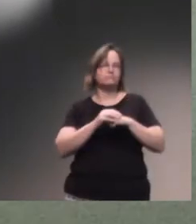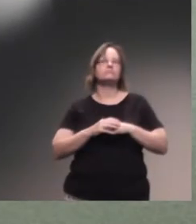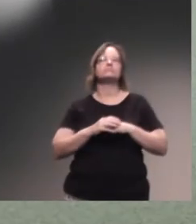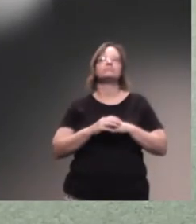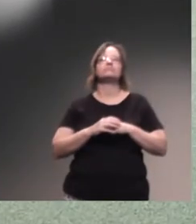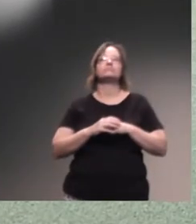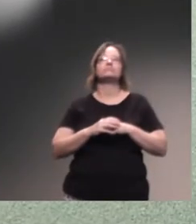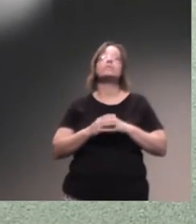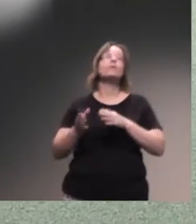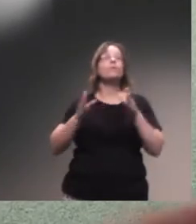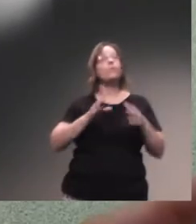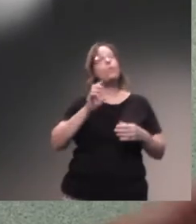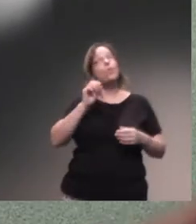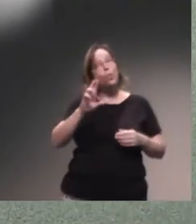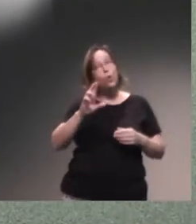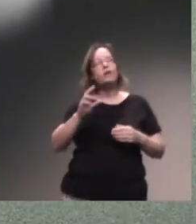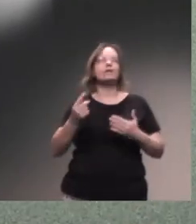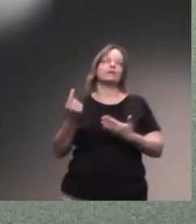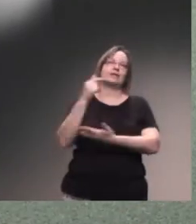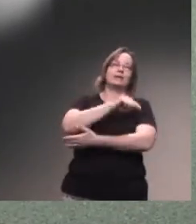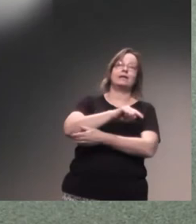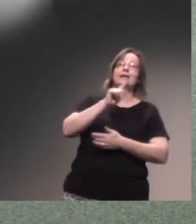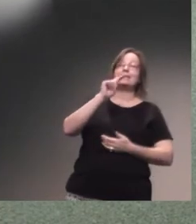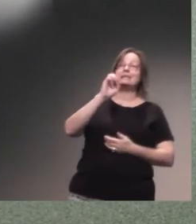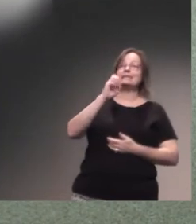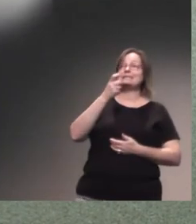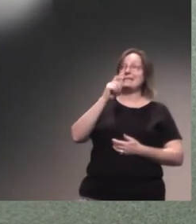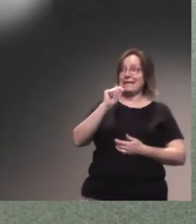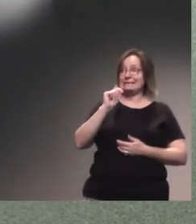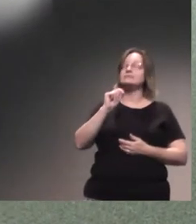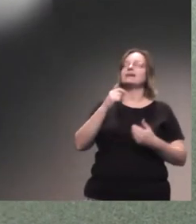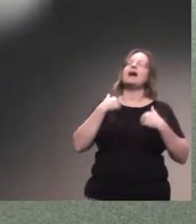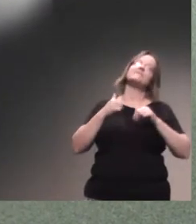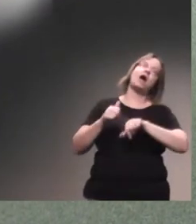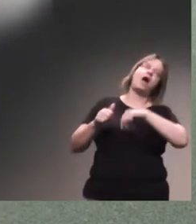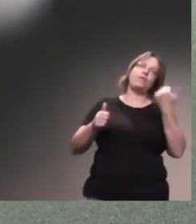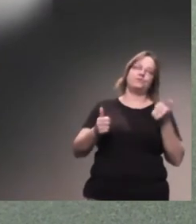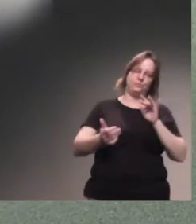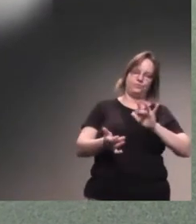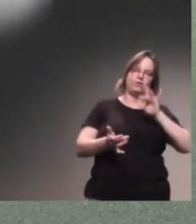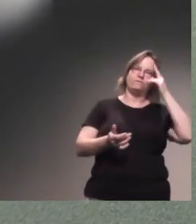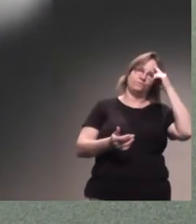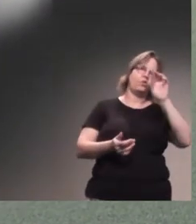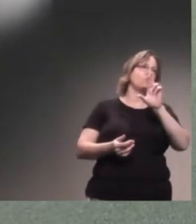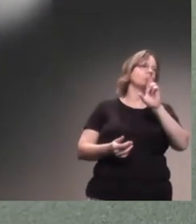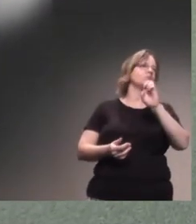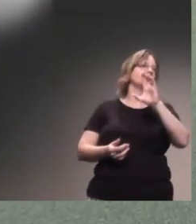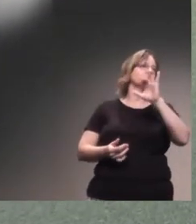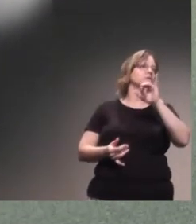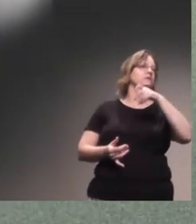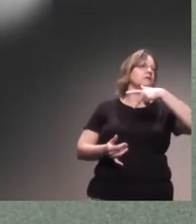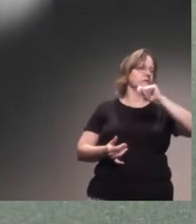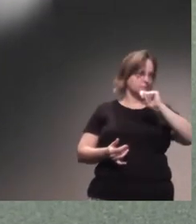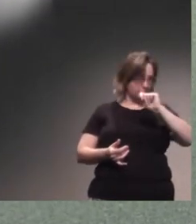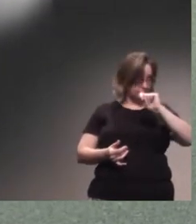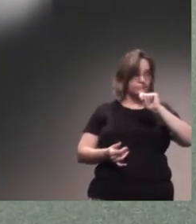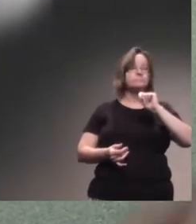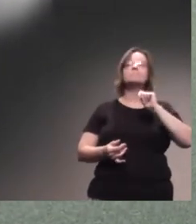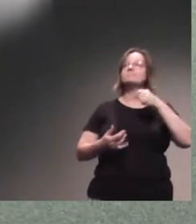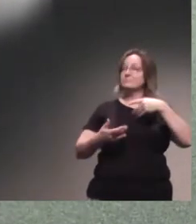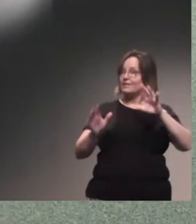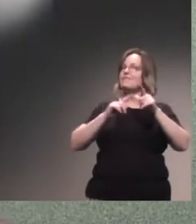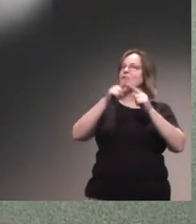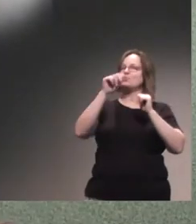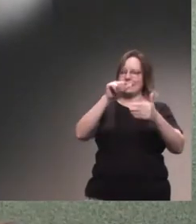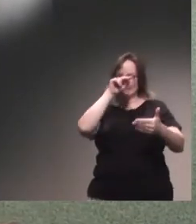your receipt by going to your text message screen, and there'll be a link there to your receipt. Click on that